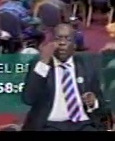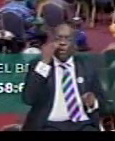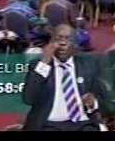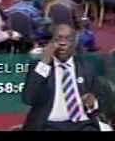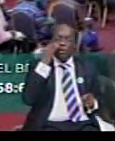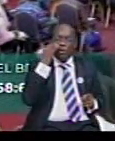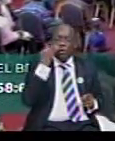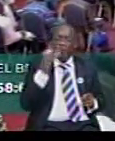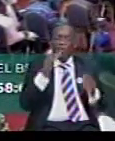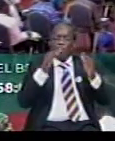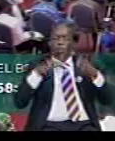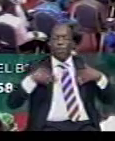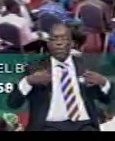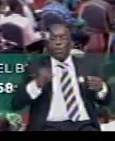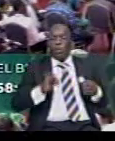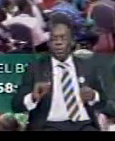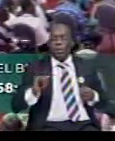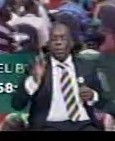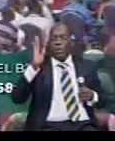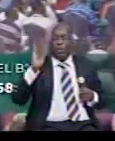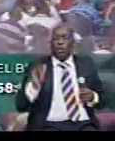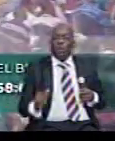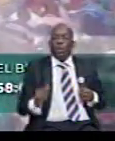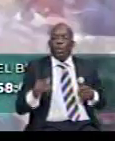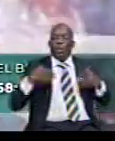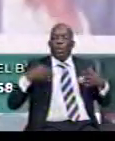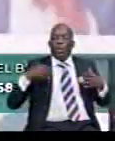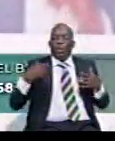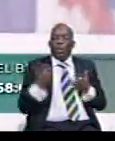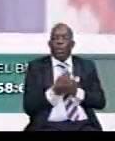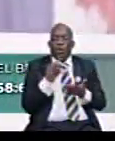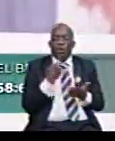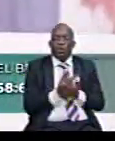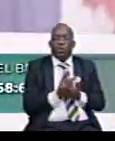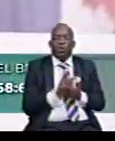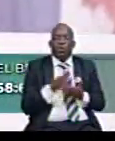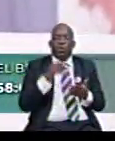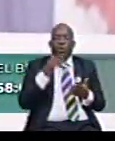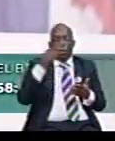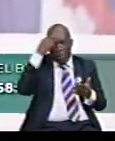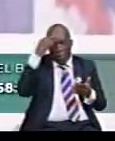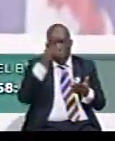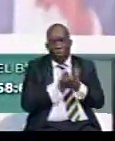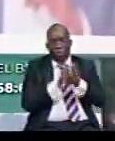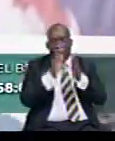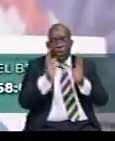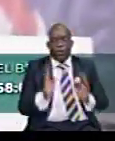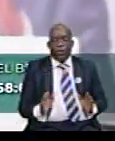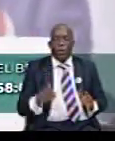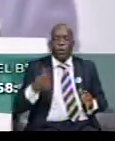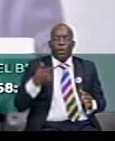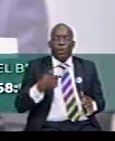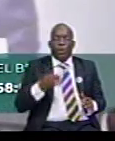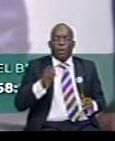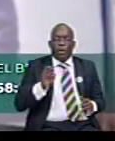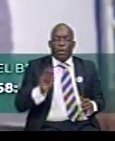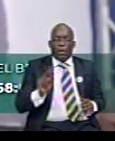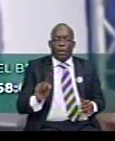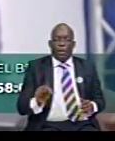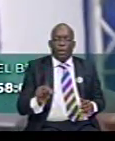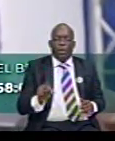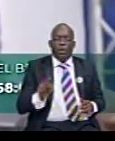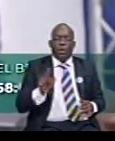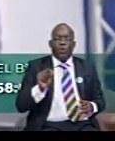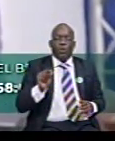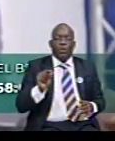household healing by gospel believers. We're looking at Genesis chapter 20,